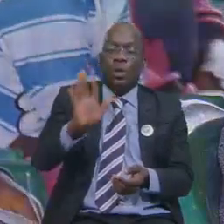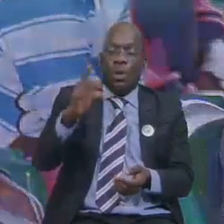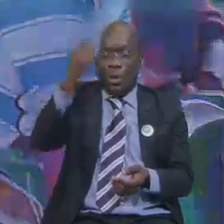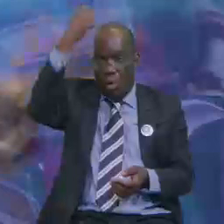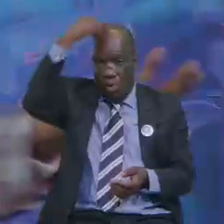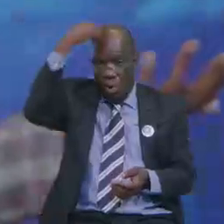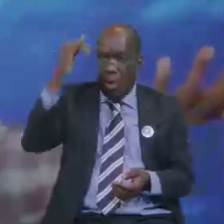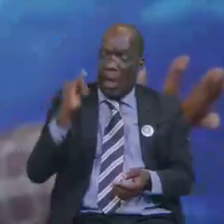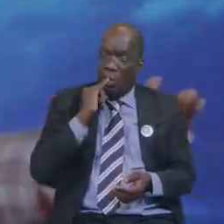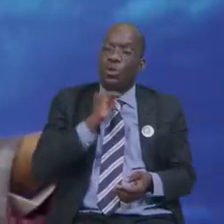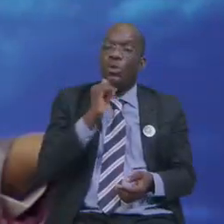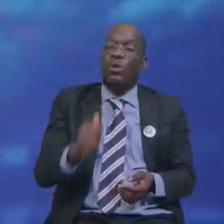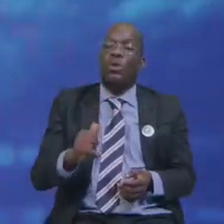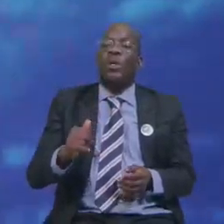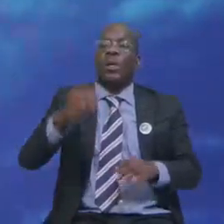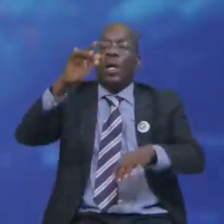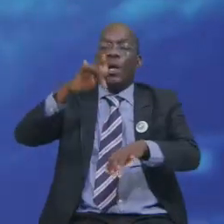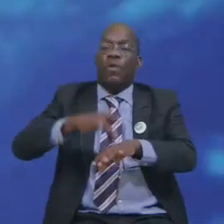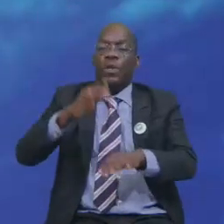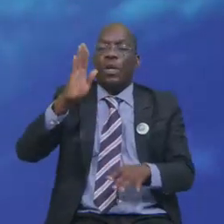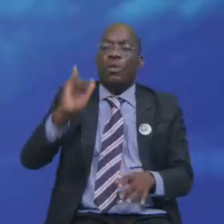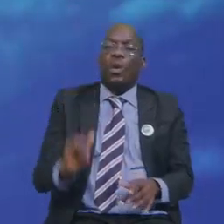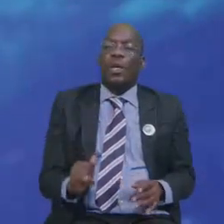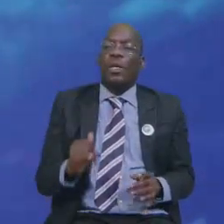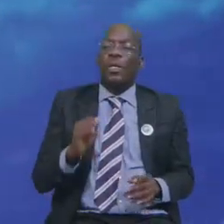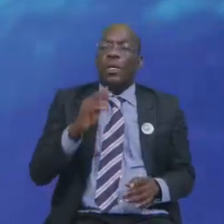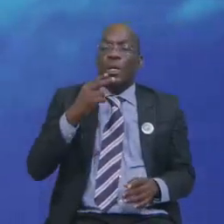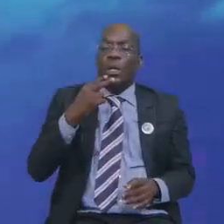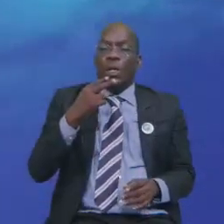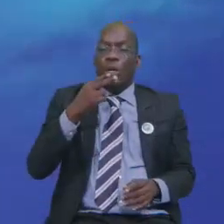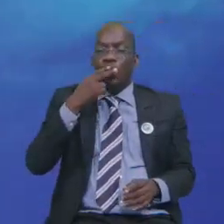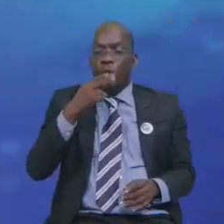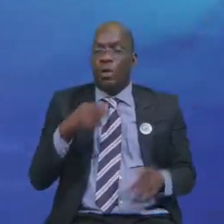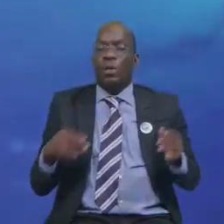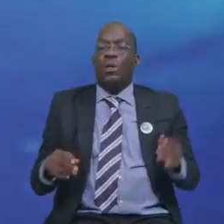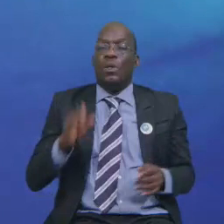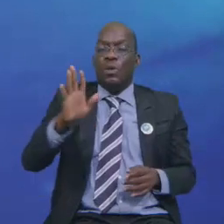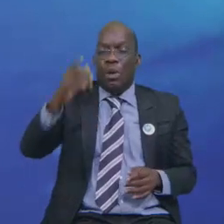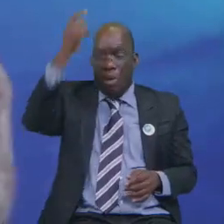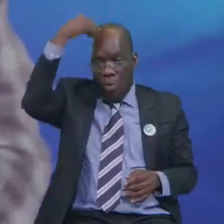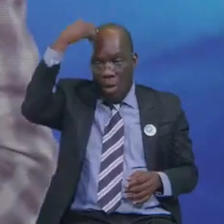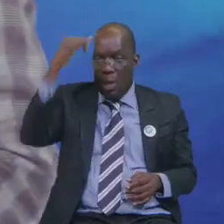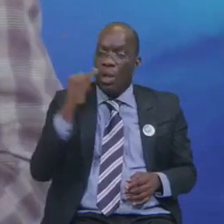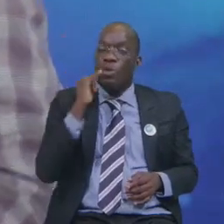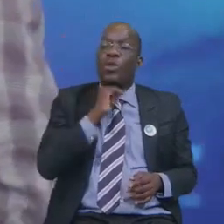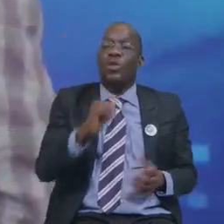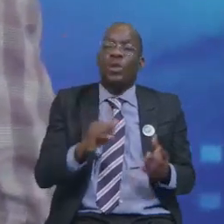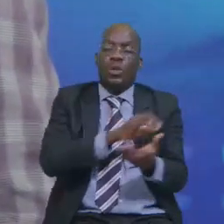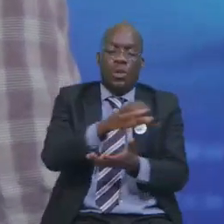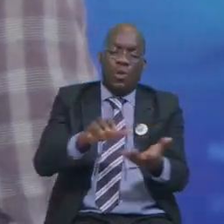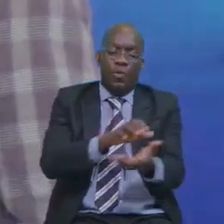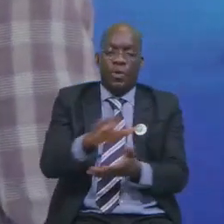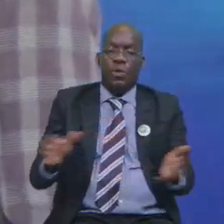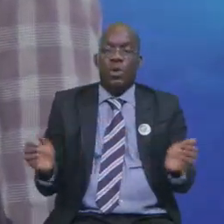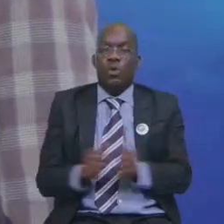affected by marijuana. You should do better. Your mind is not clogged with